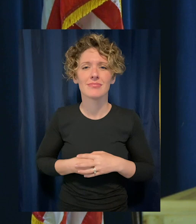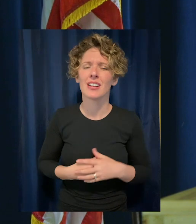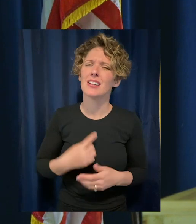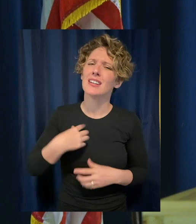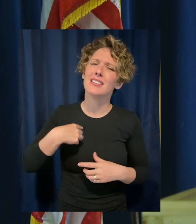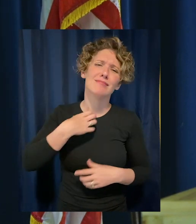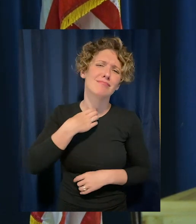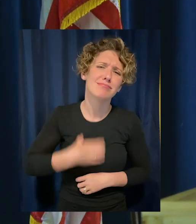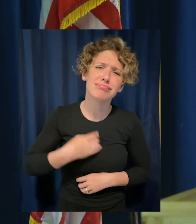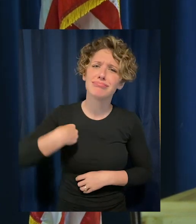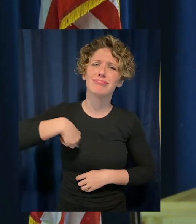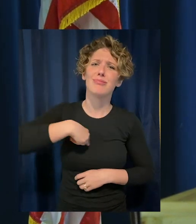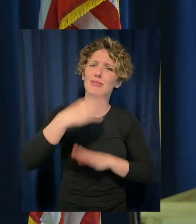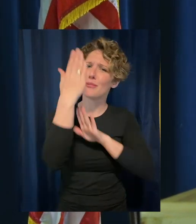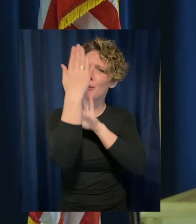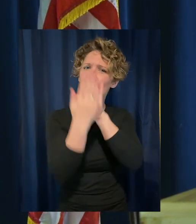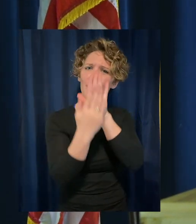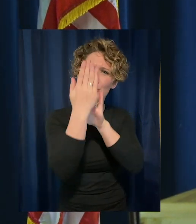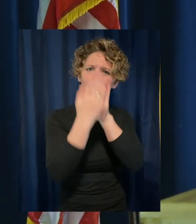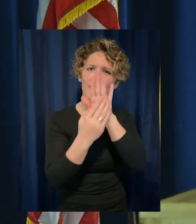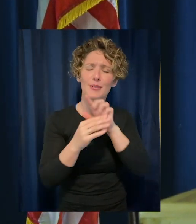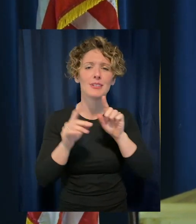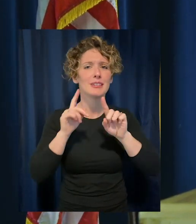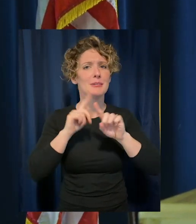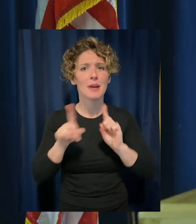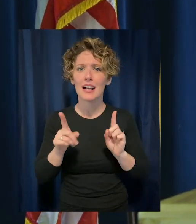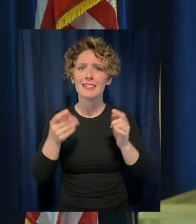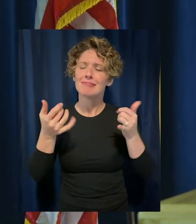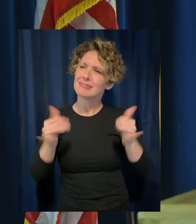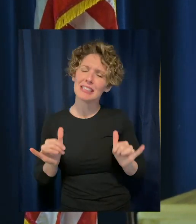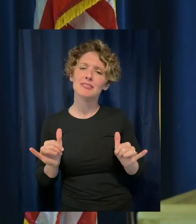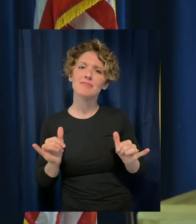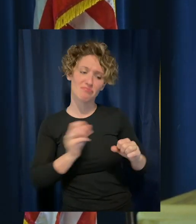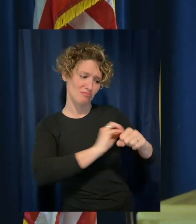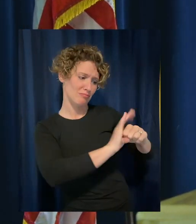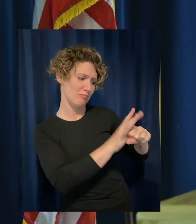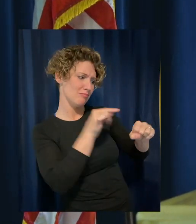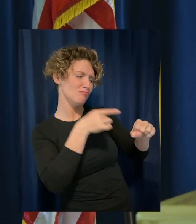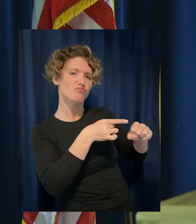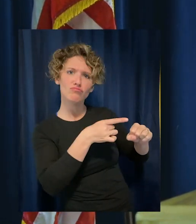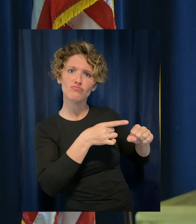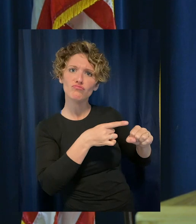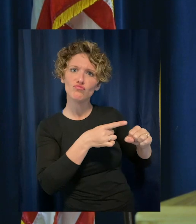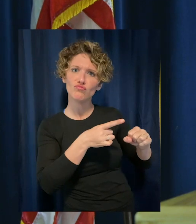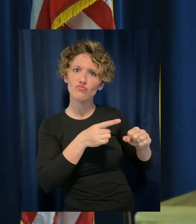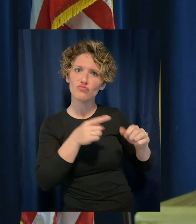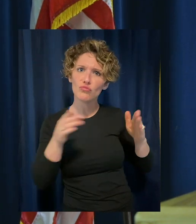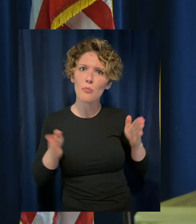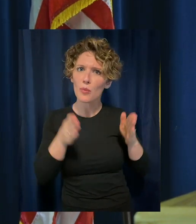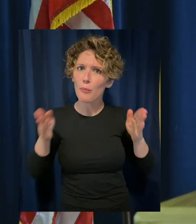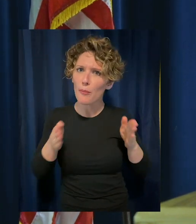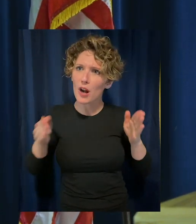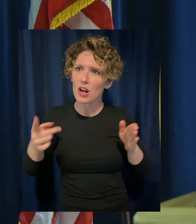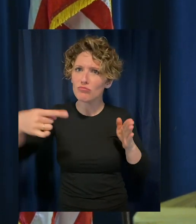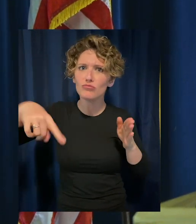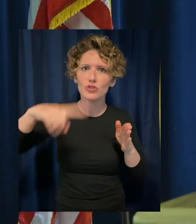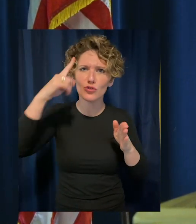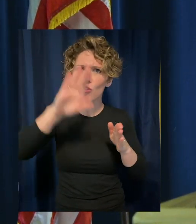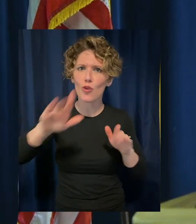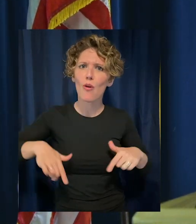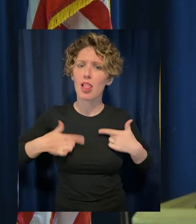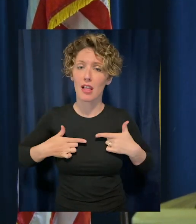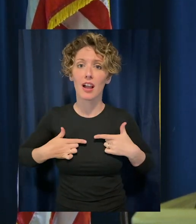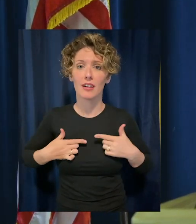this now or not, this pandemic has prepared you for life in many ways. There will be more moments where things come out of